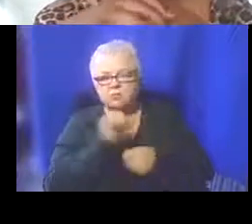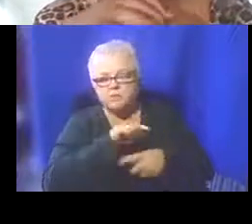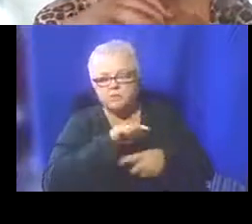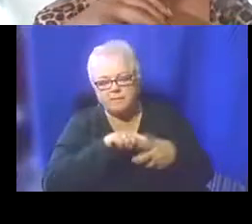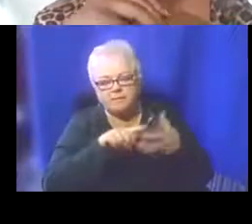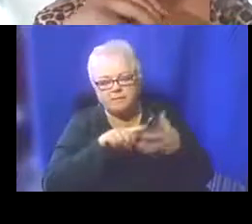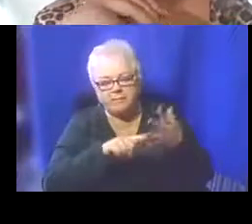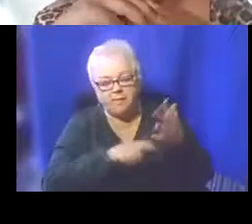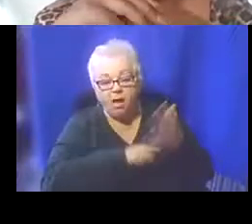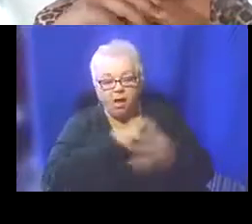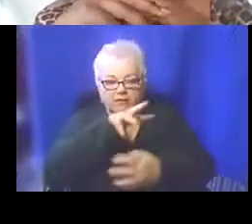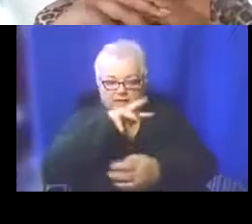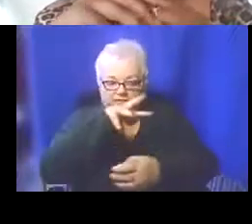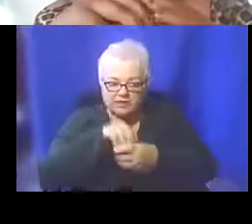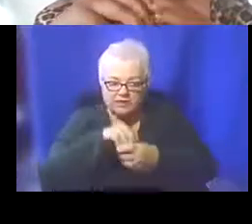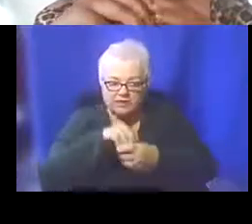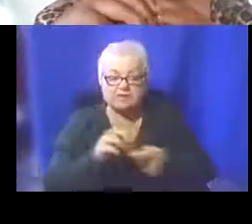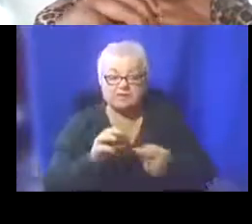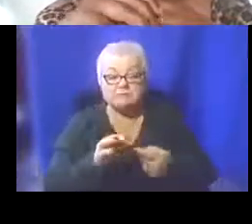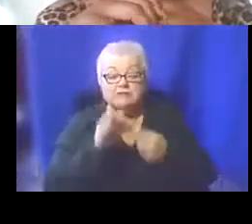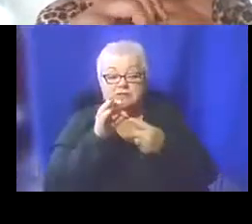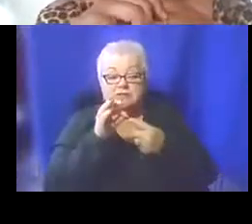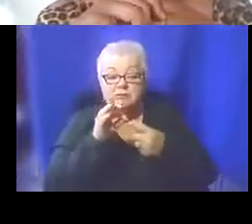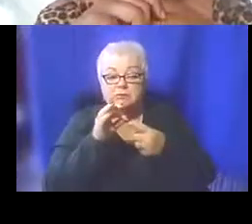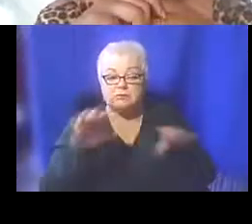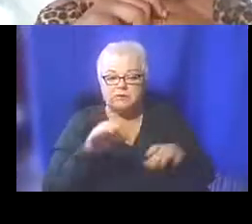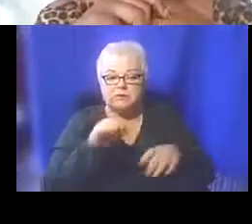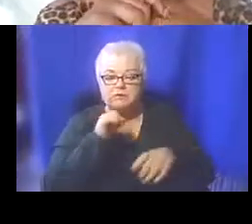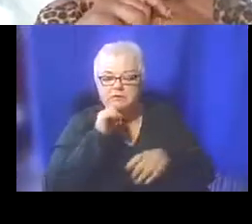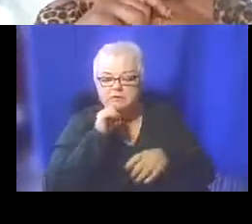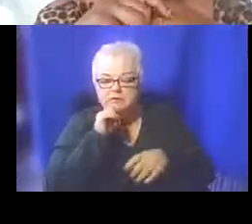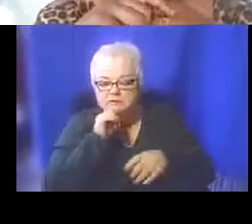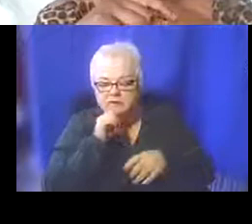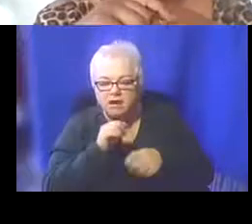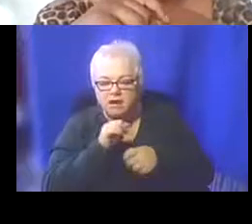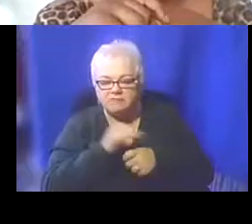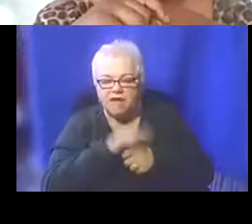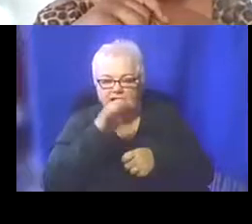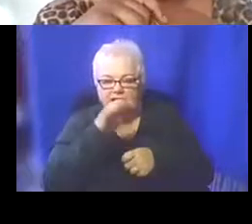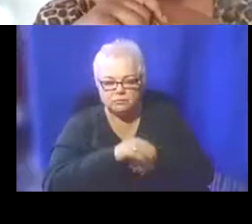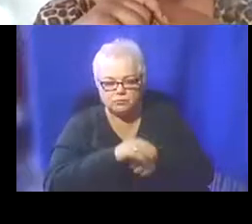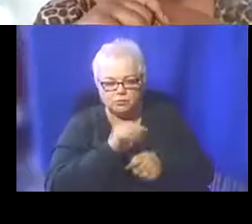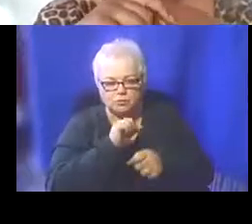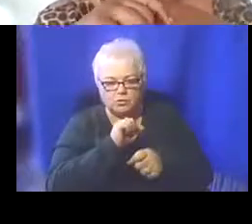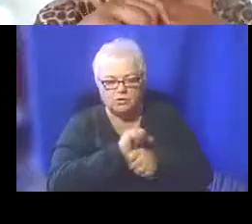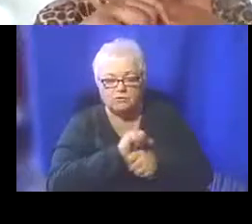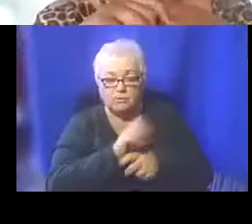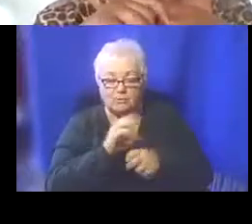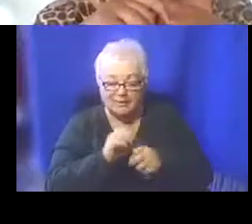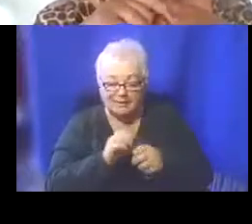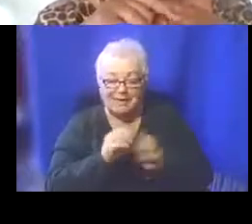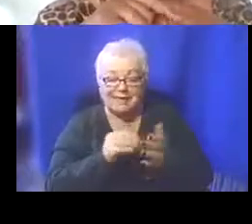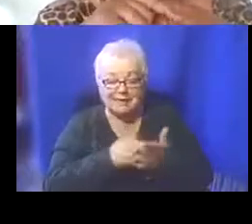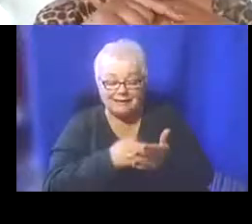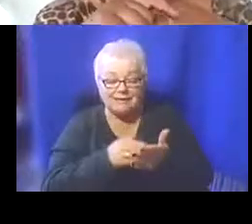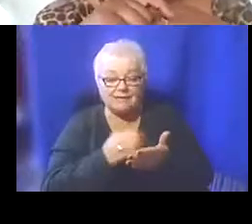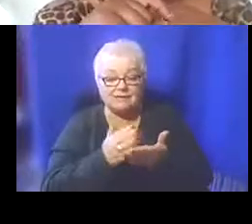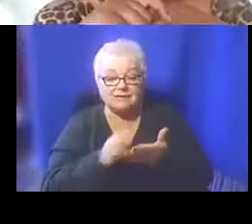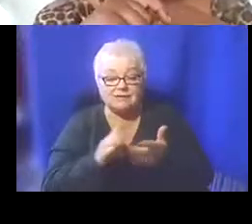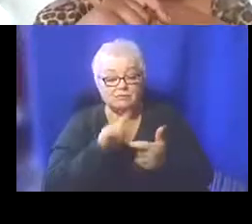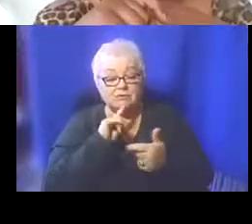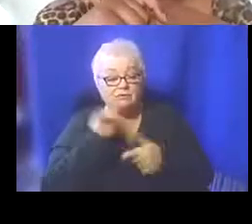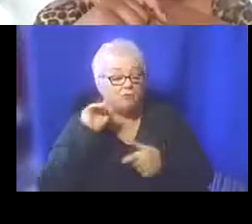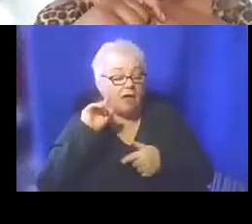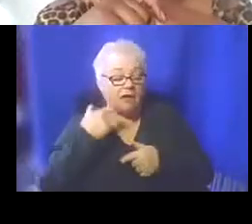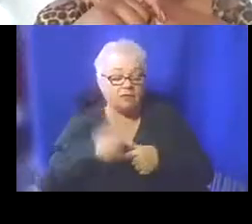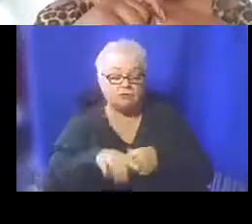in. And so especially when you're doing nonviolence work, to be anti-racist is actually a radical choice in the